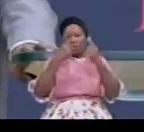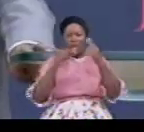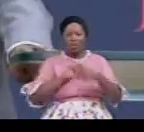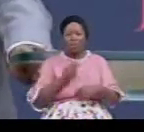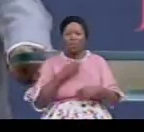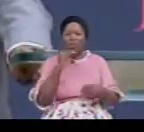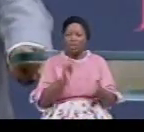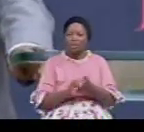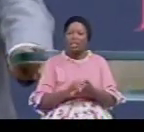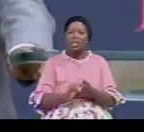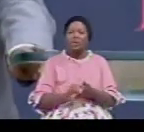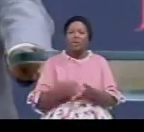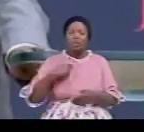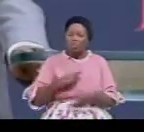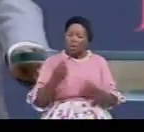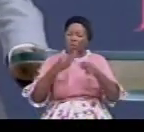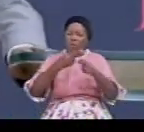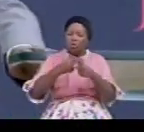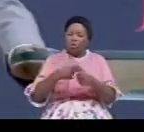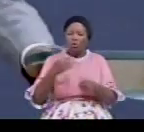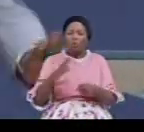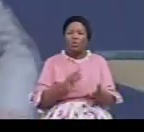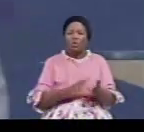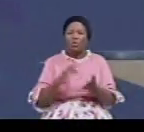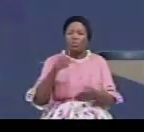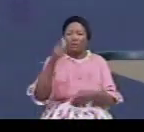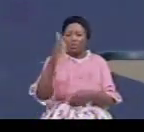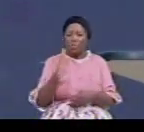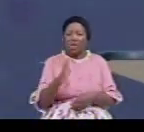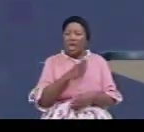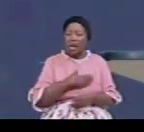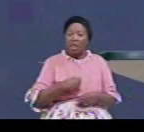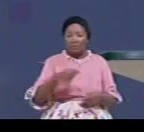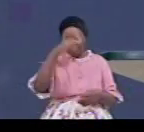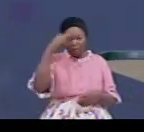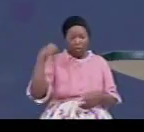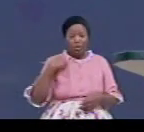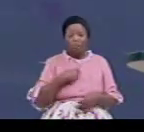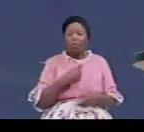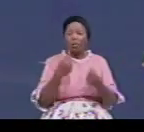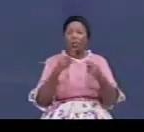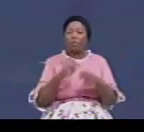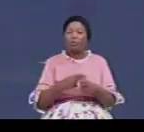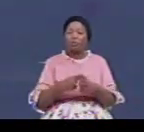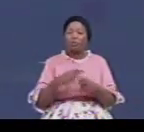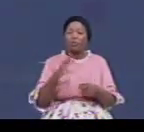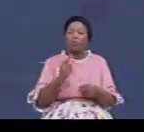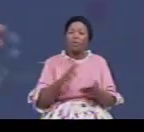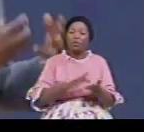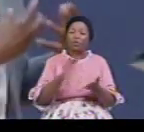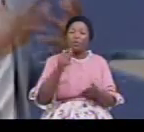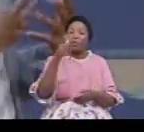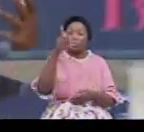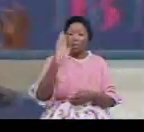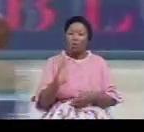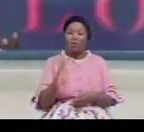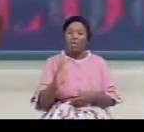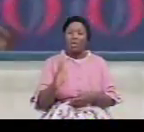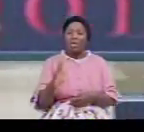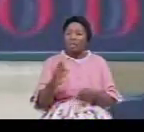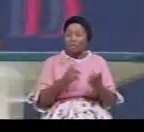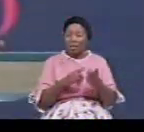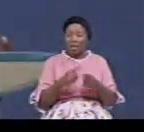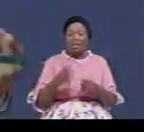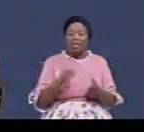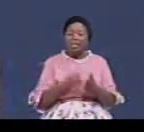short of the glory of God. And because we come short of the glory of God, it pains